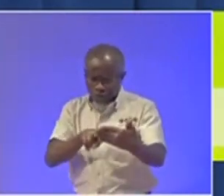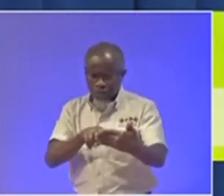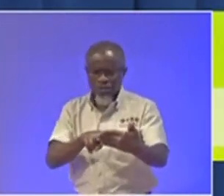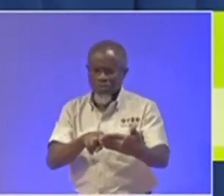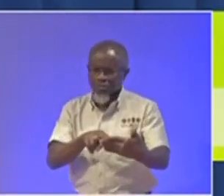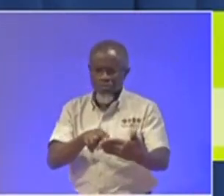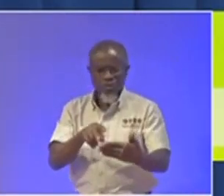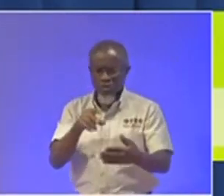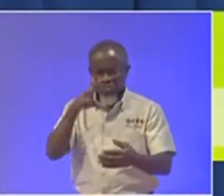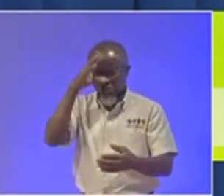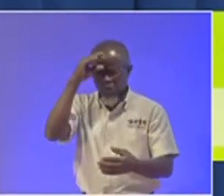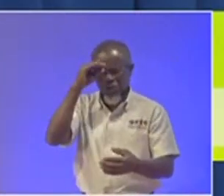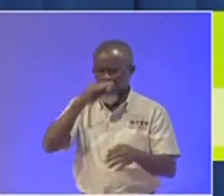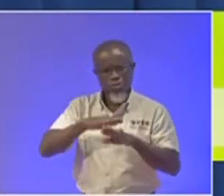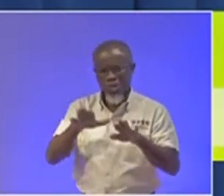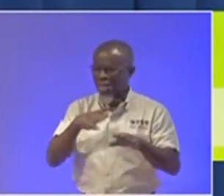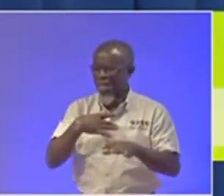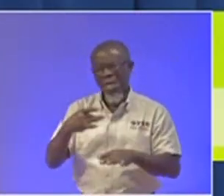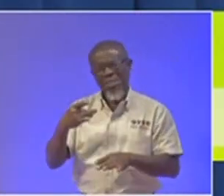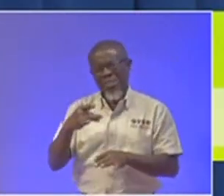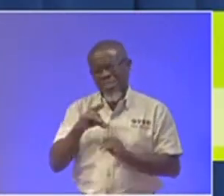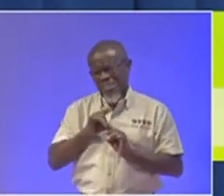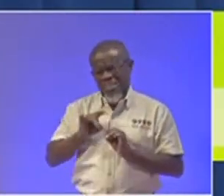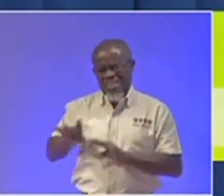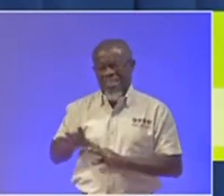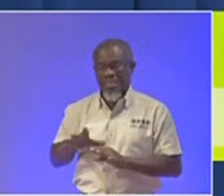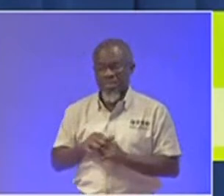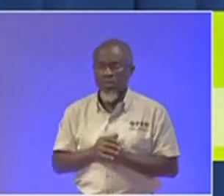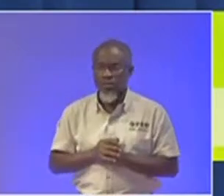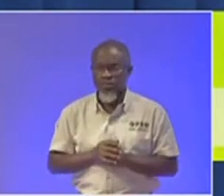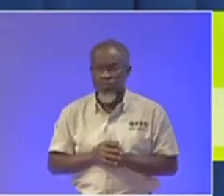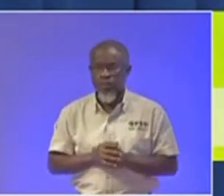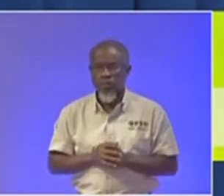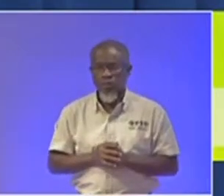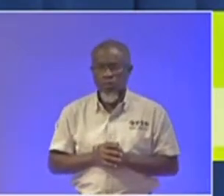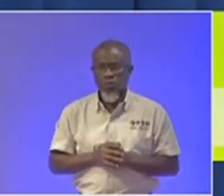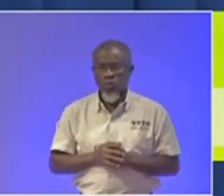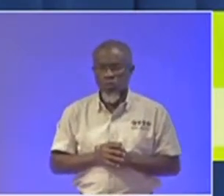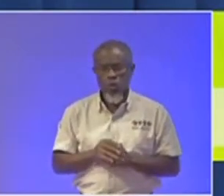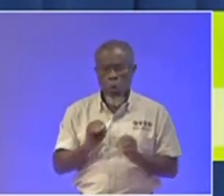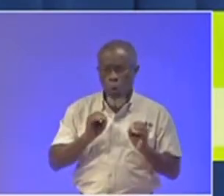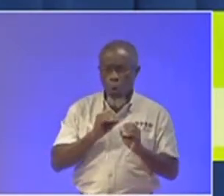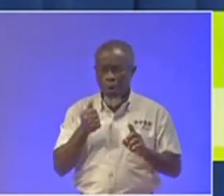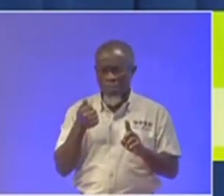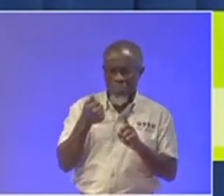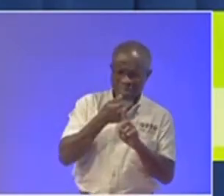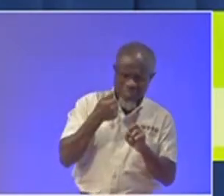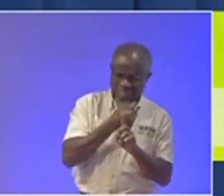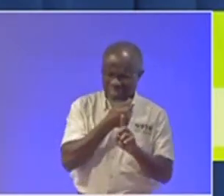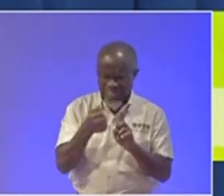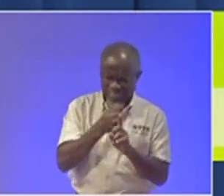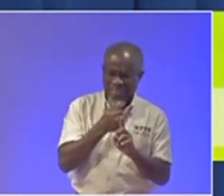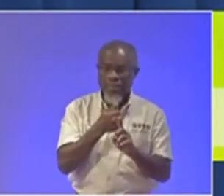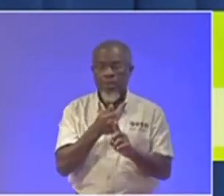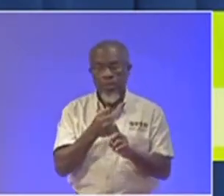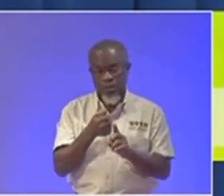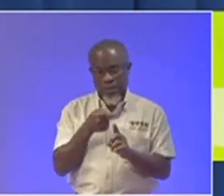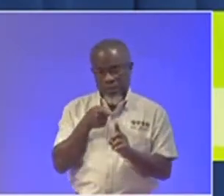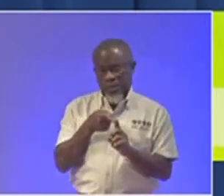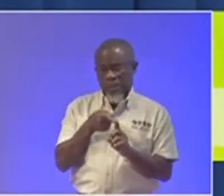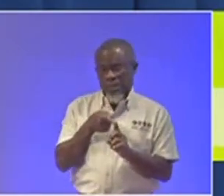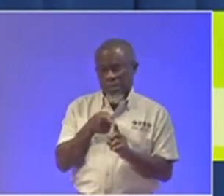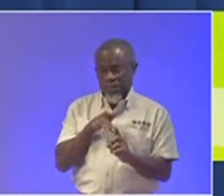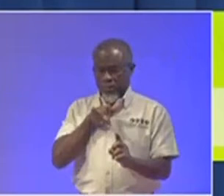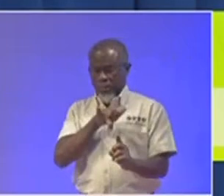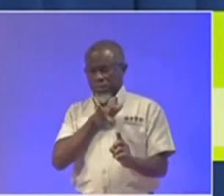with the matter of safe schools in terms of ensuring that there's no bullying of any kind. Having teachers very quick to address